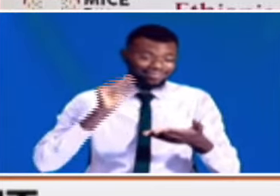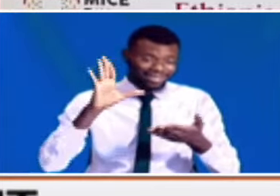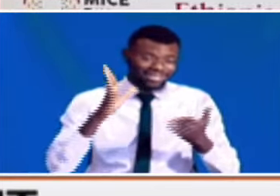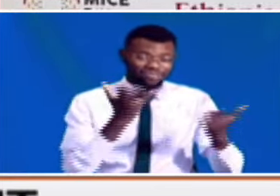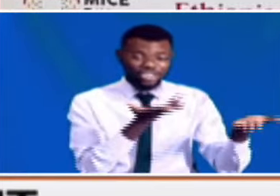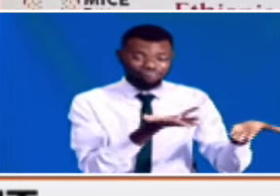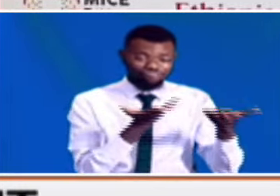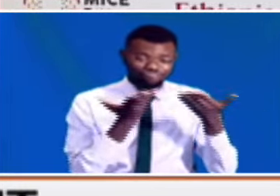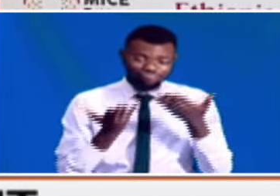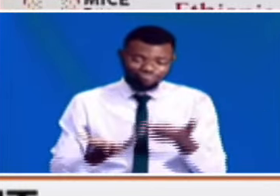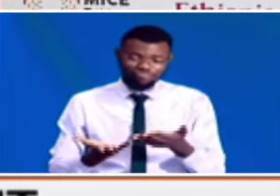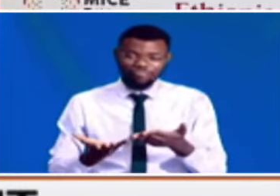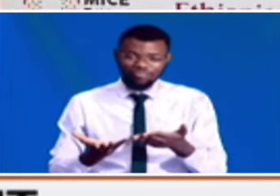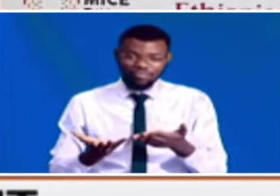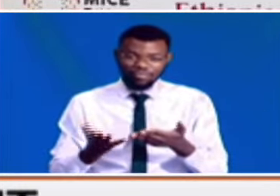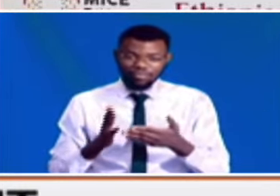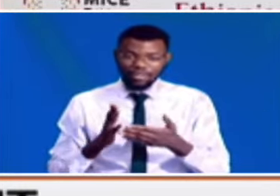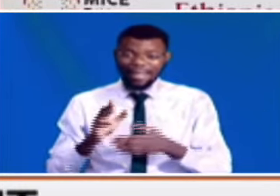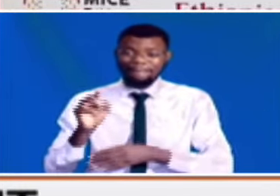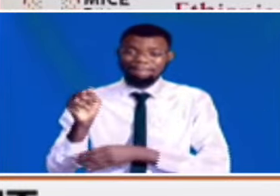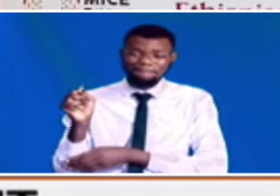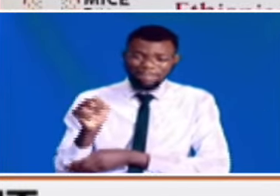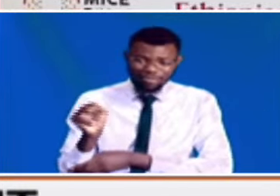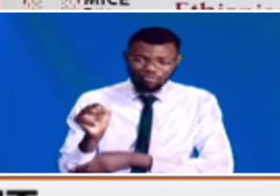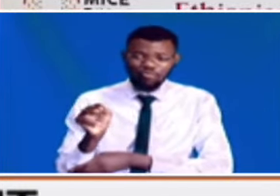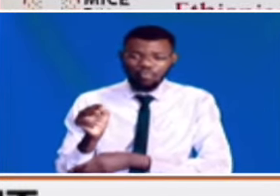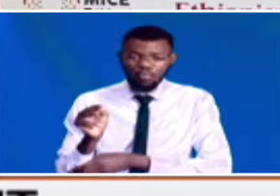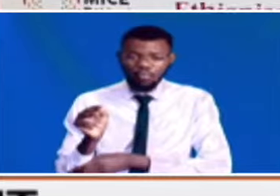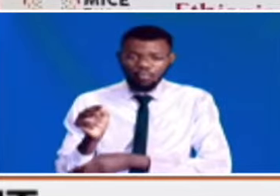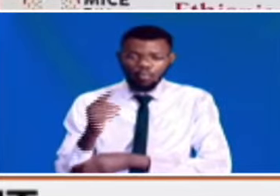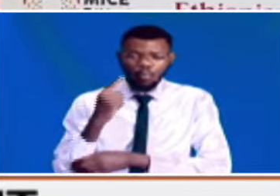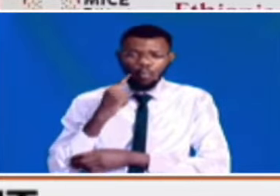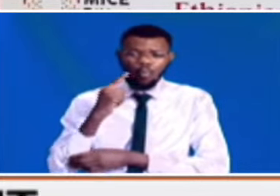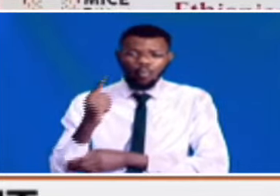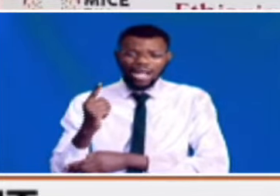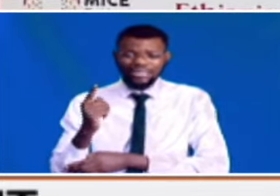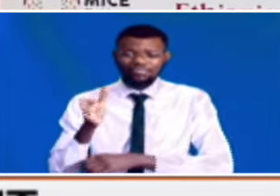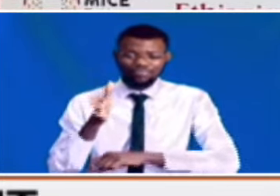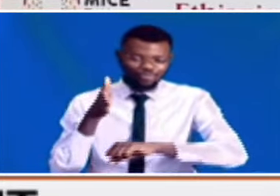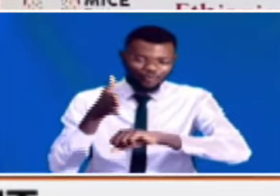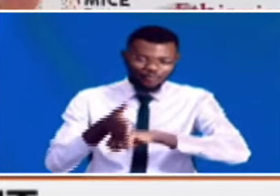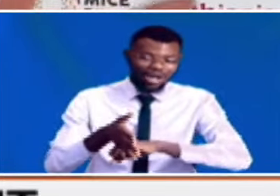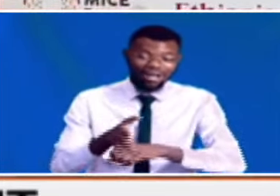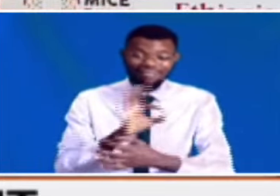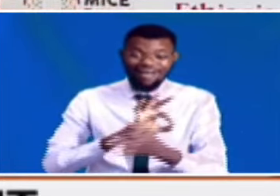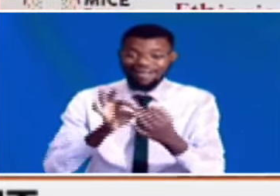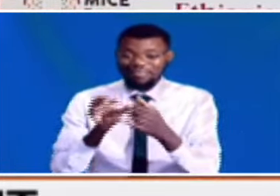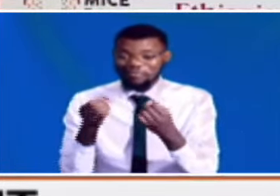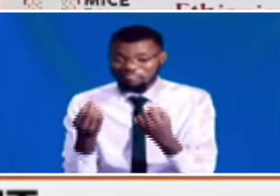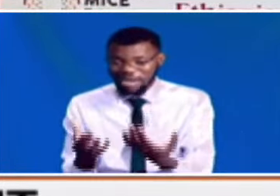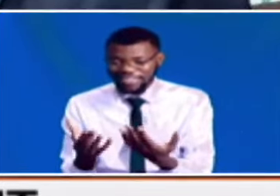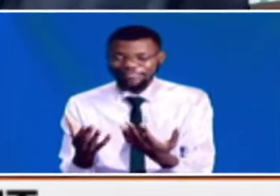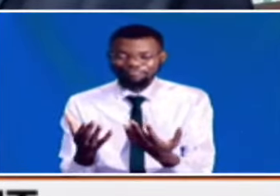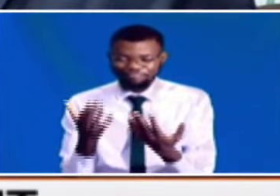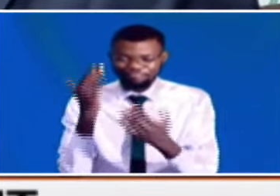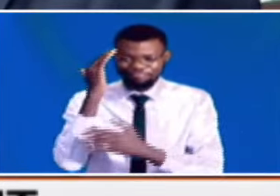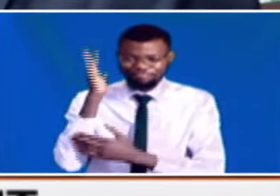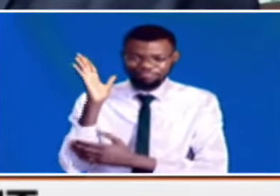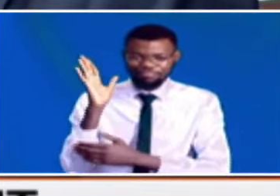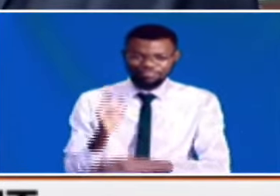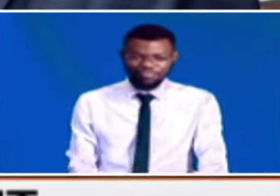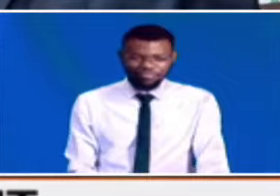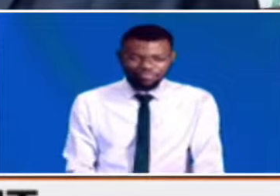goes into hundreds of millions, which I may not even be able to say exactly because it's across government. Chamber